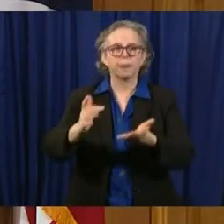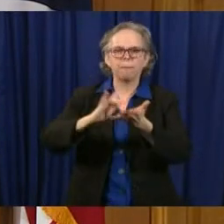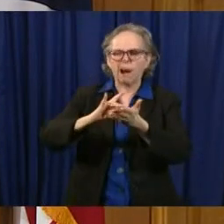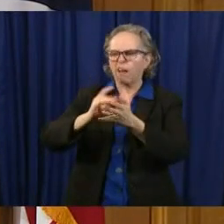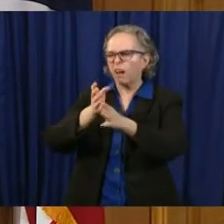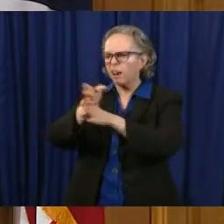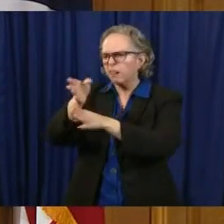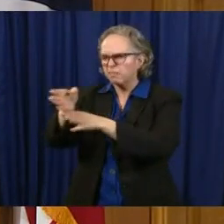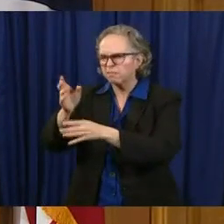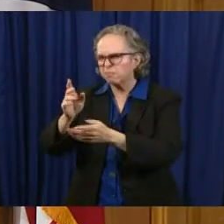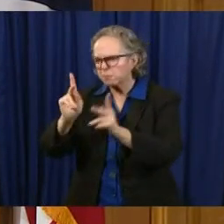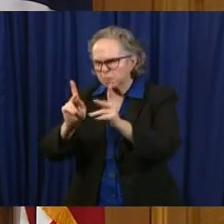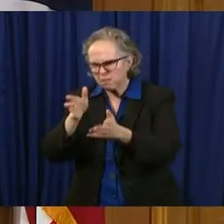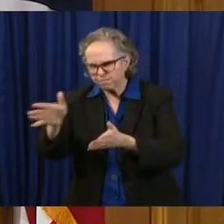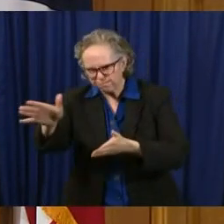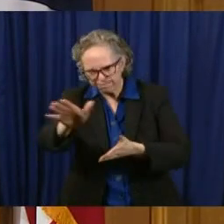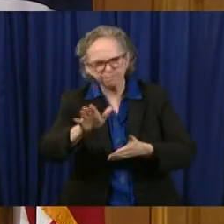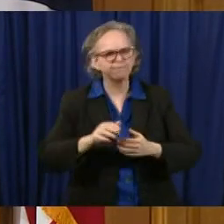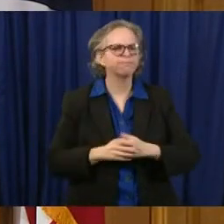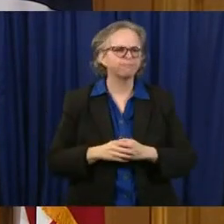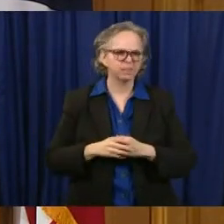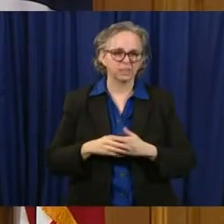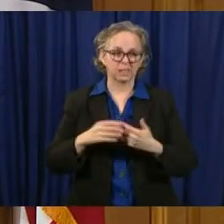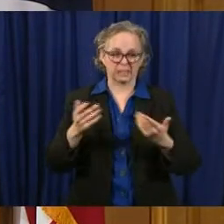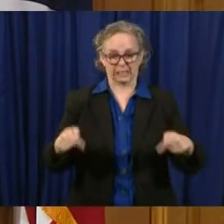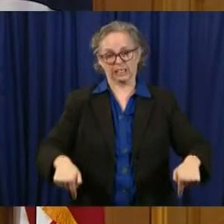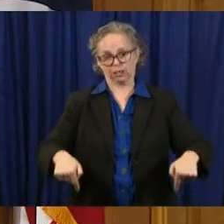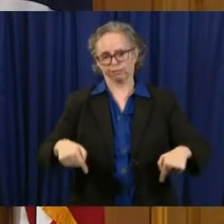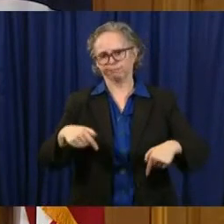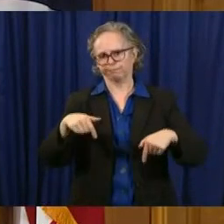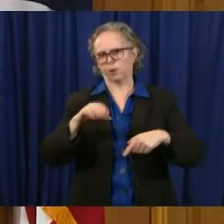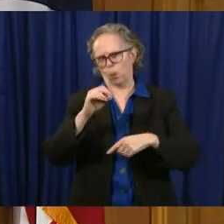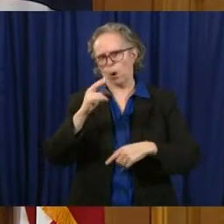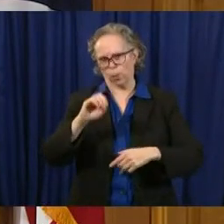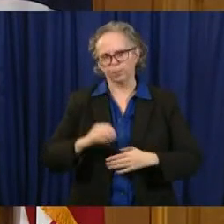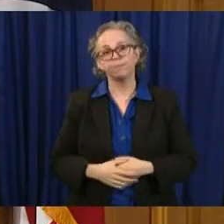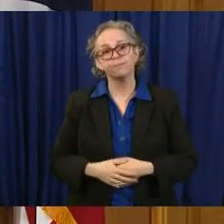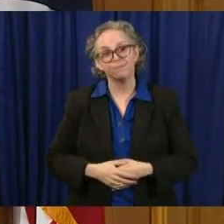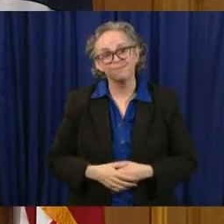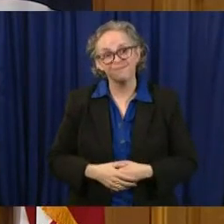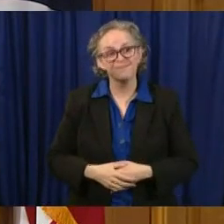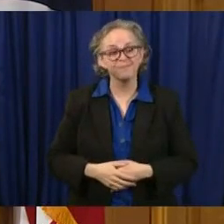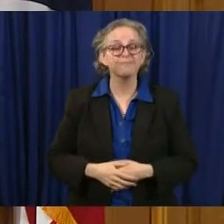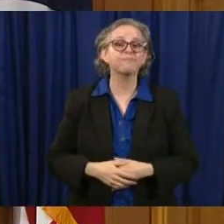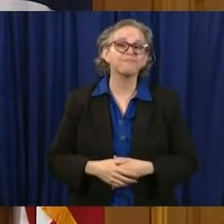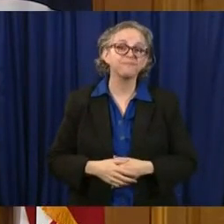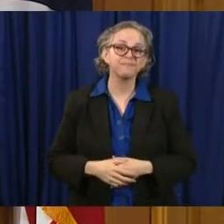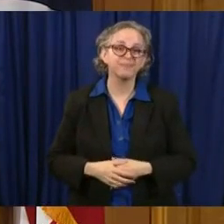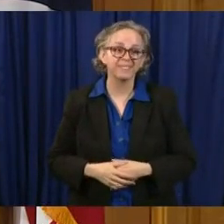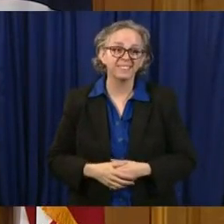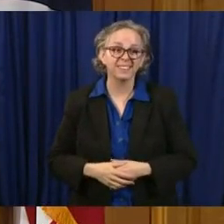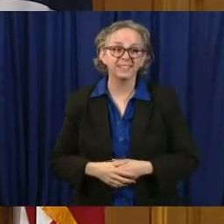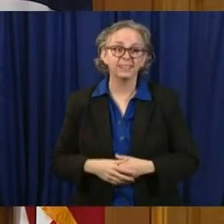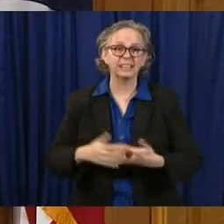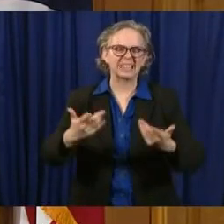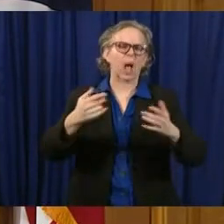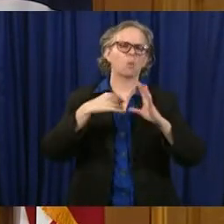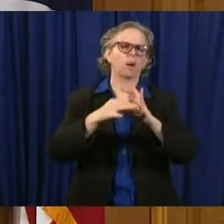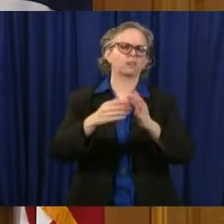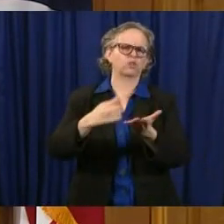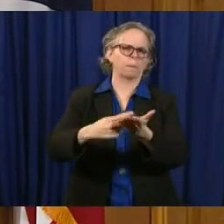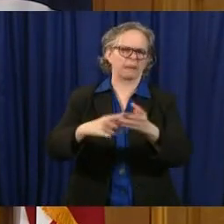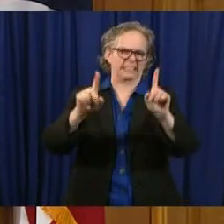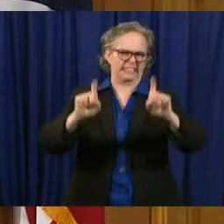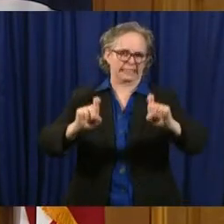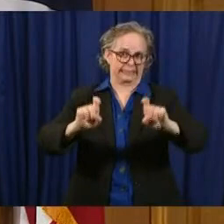the people of the state. I want to talk a little bit about testing in regard